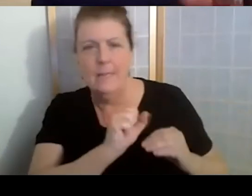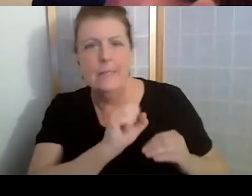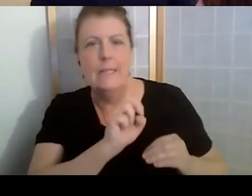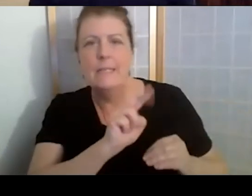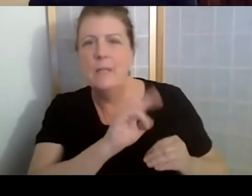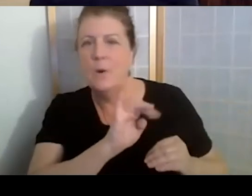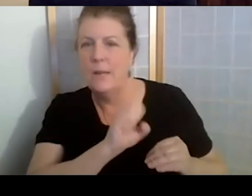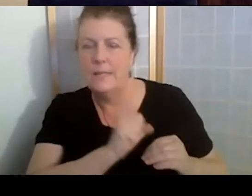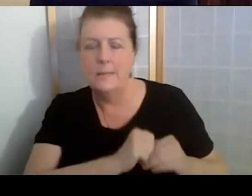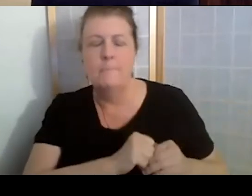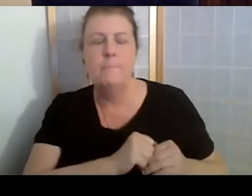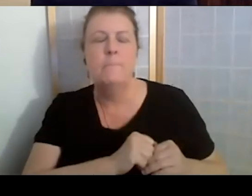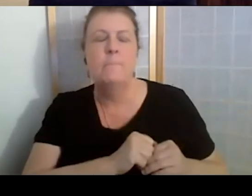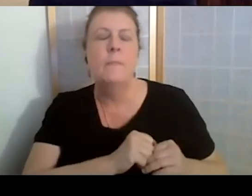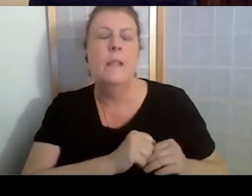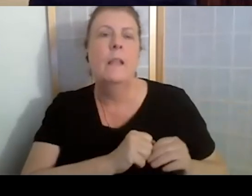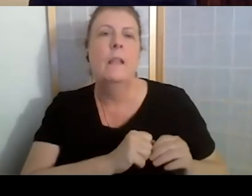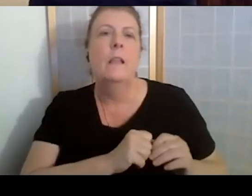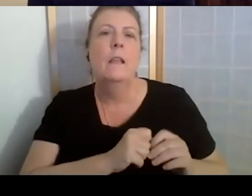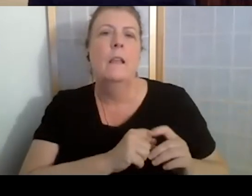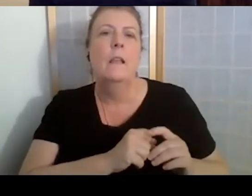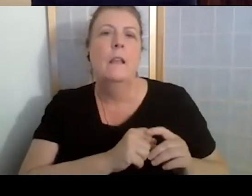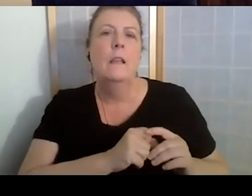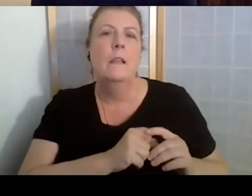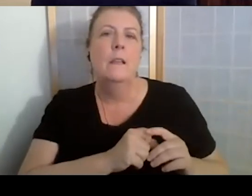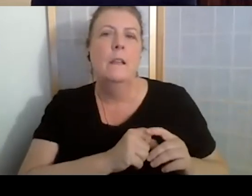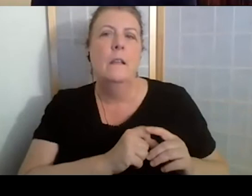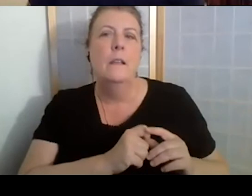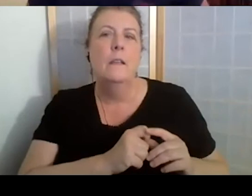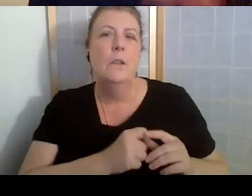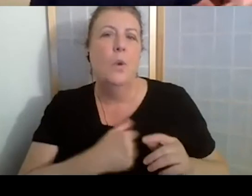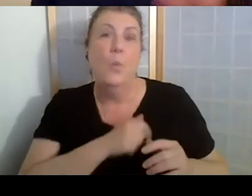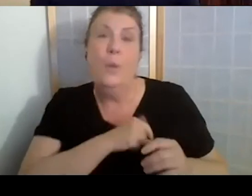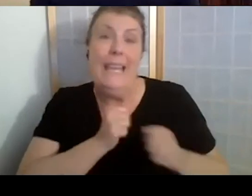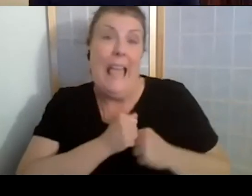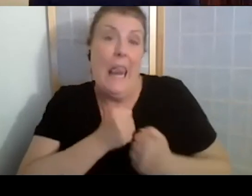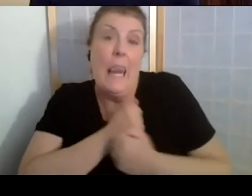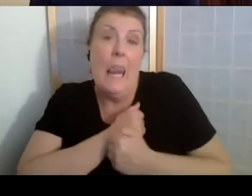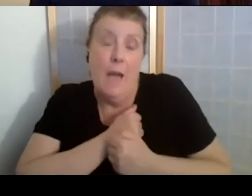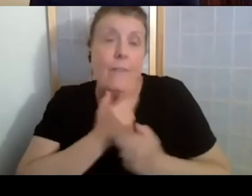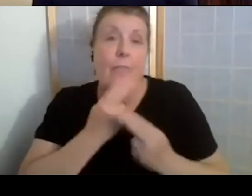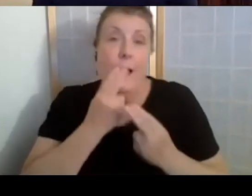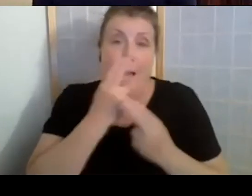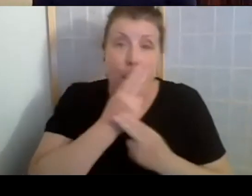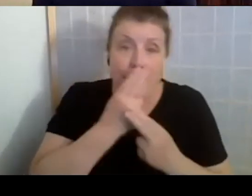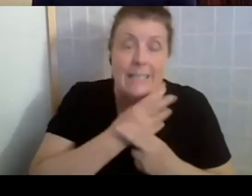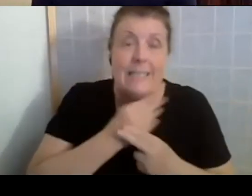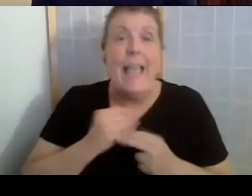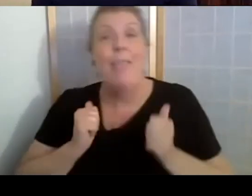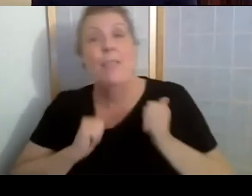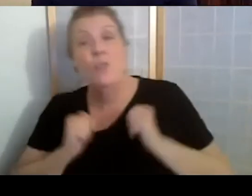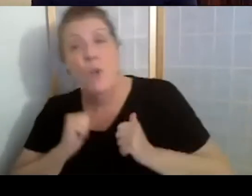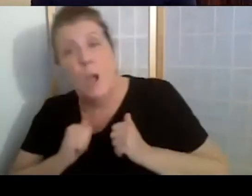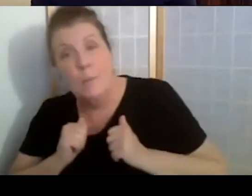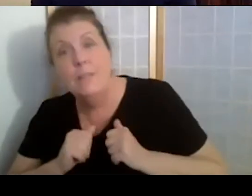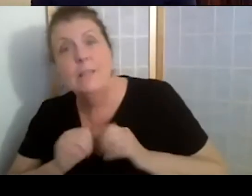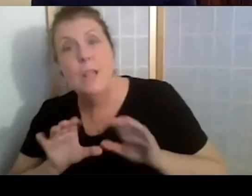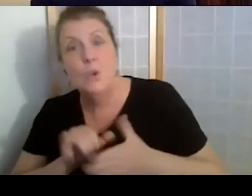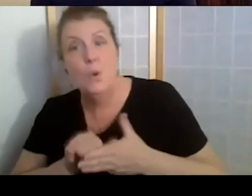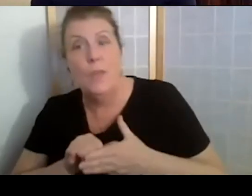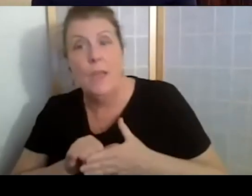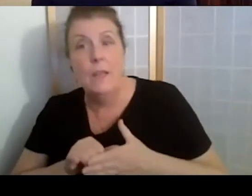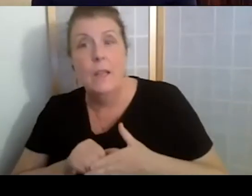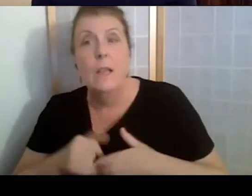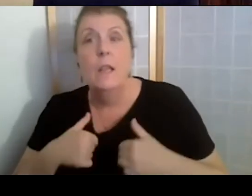love both the comedies and dramas that do so, having done that for drama series, I did a show